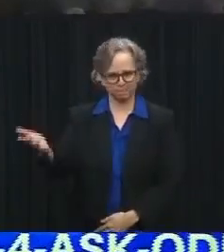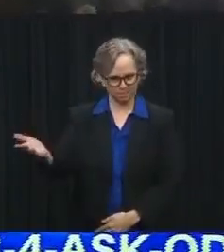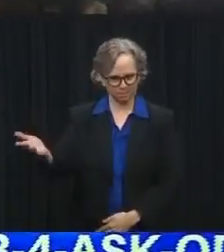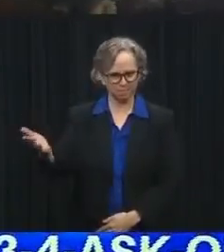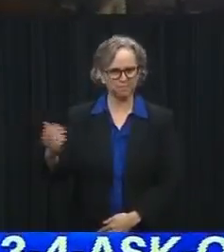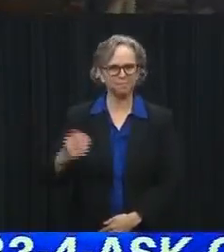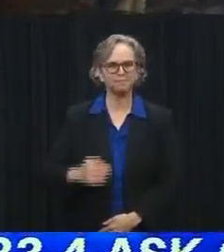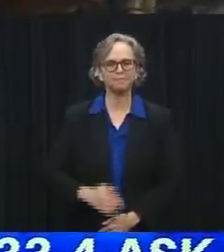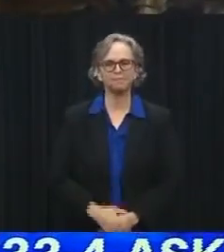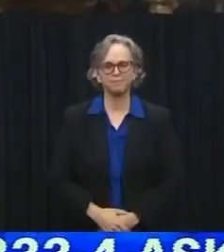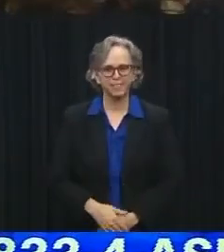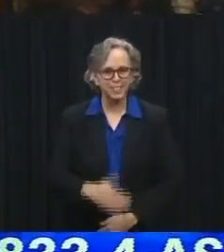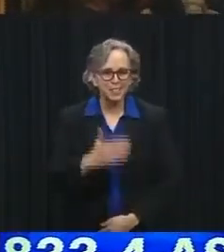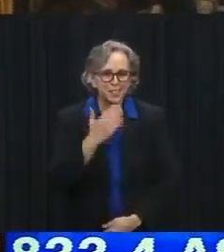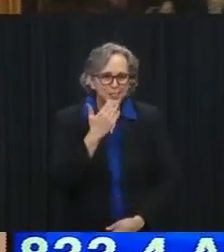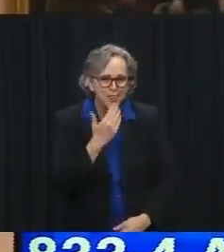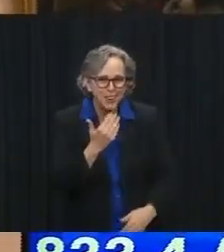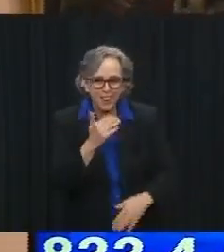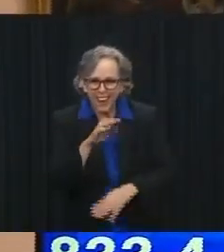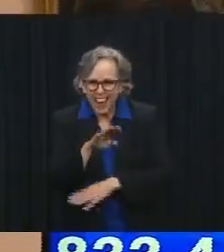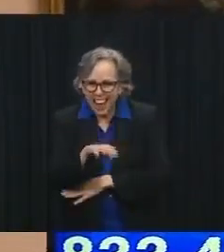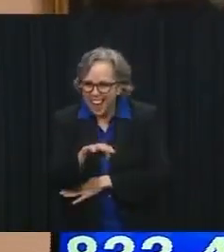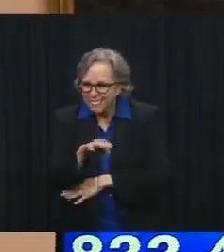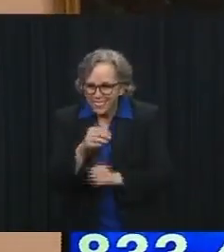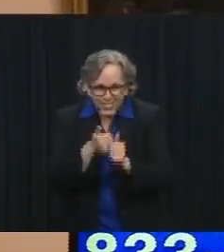Okay, good afternoon, everyone.